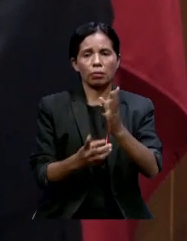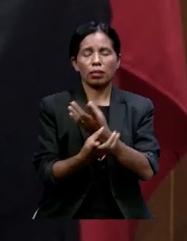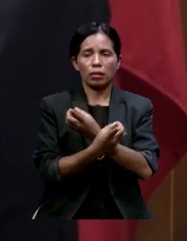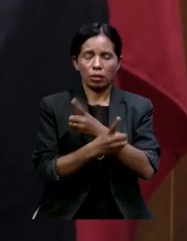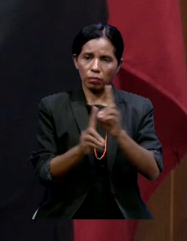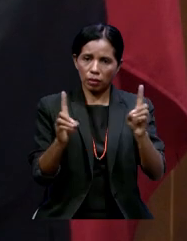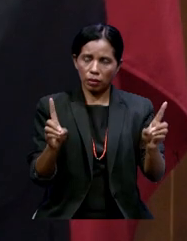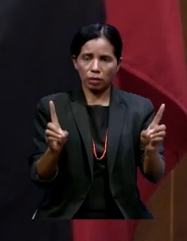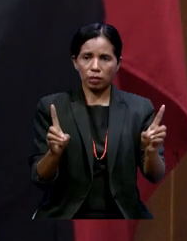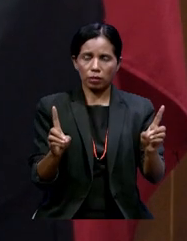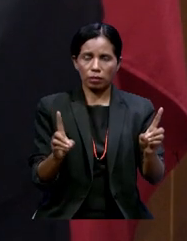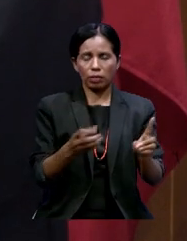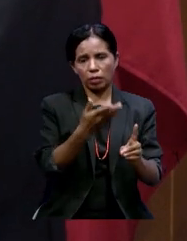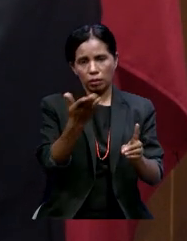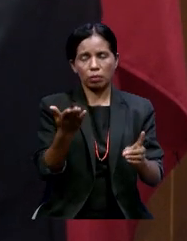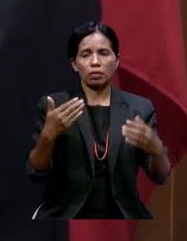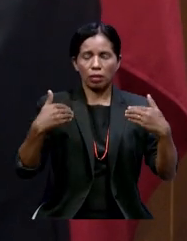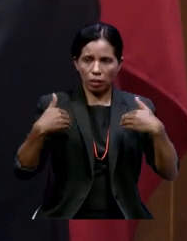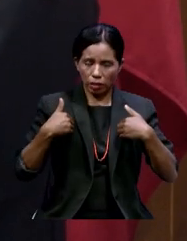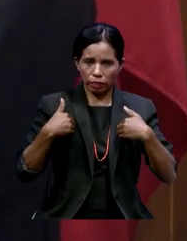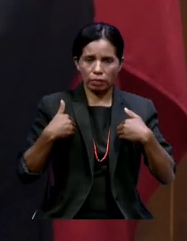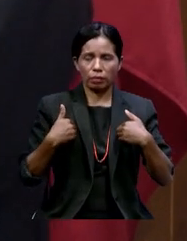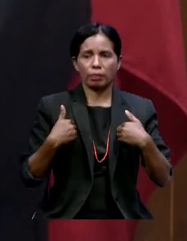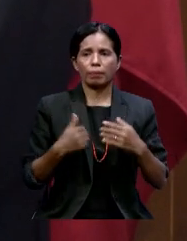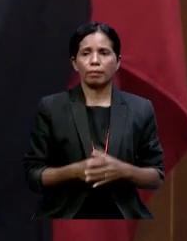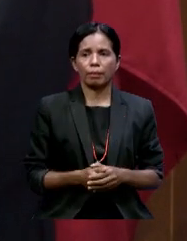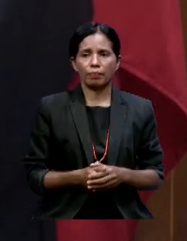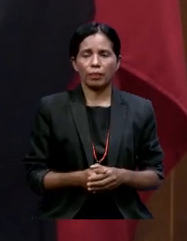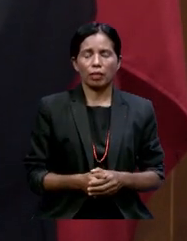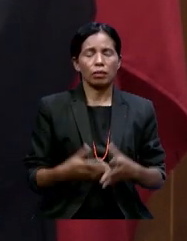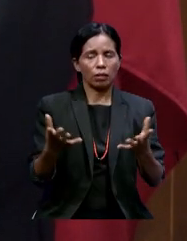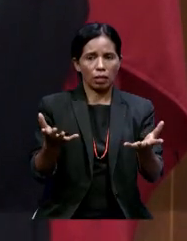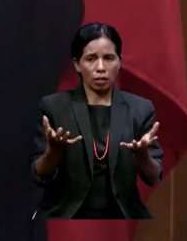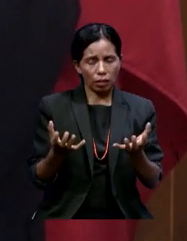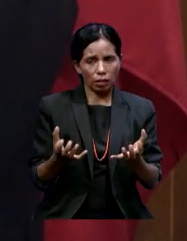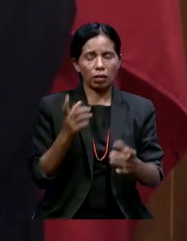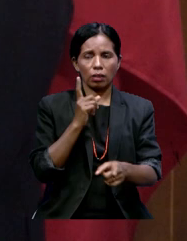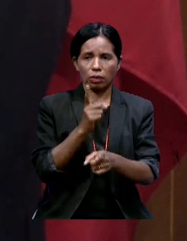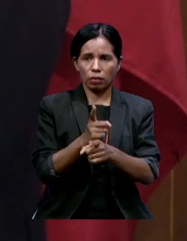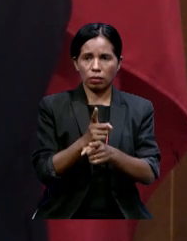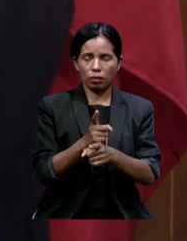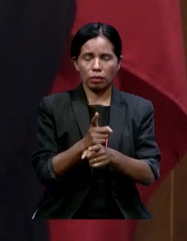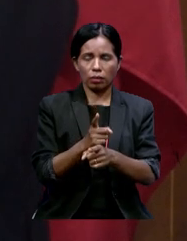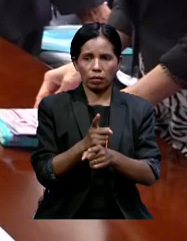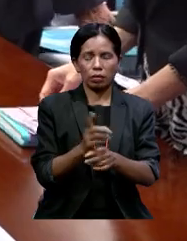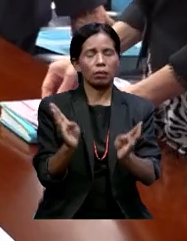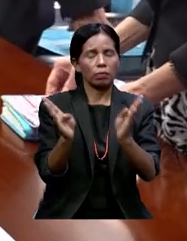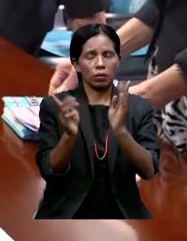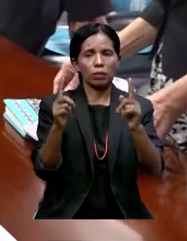that you have the willingness, the commitment to become a full member of